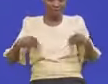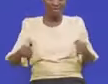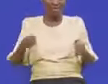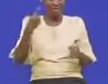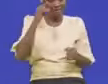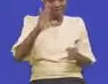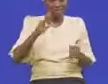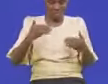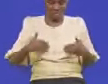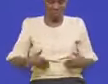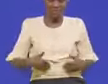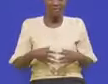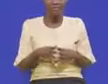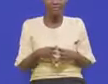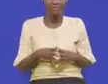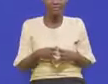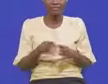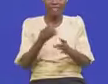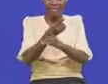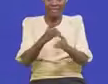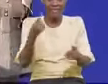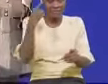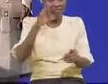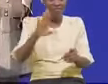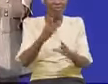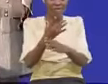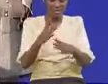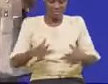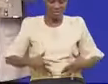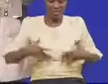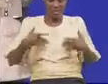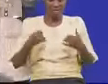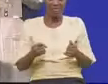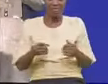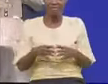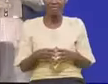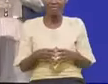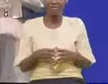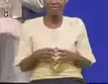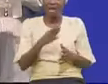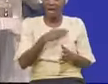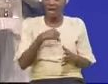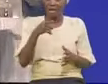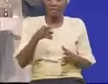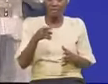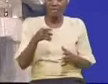axɔ dɔyɔ na wo ŋuti la hã. Axɔ katutu na wo agbe hã.